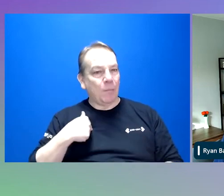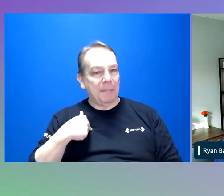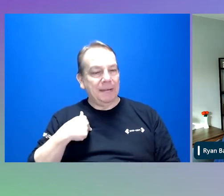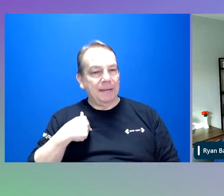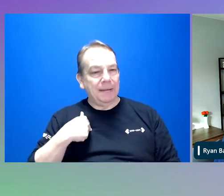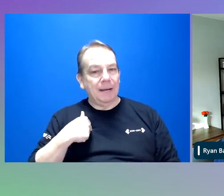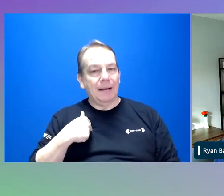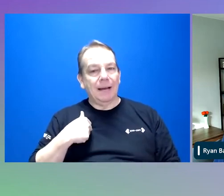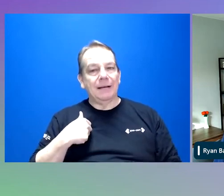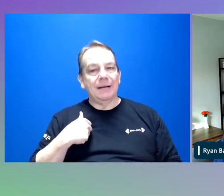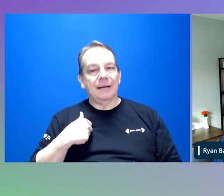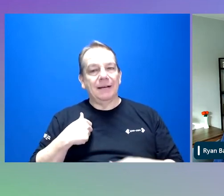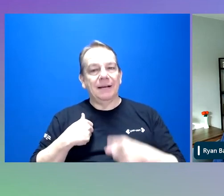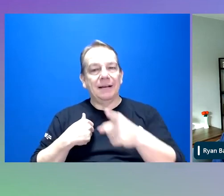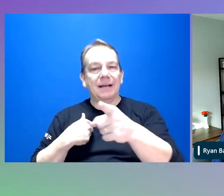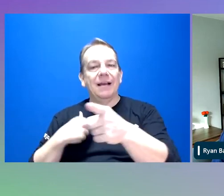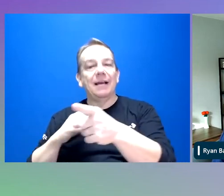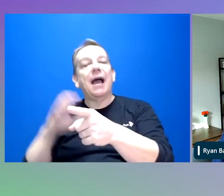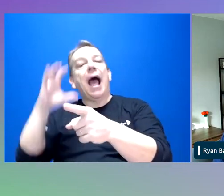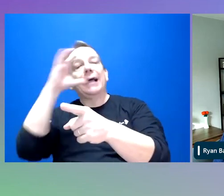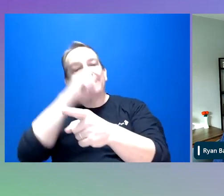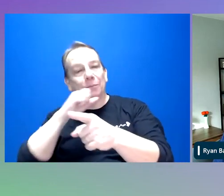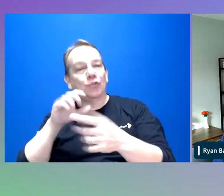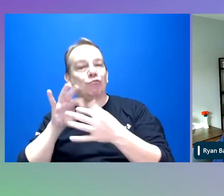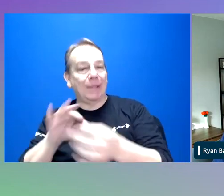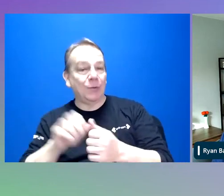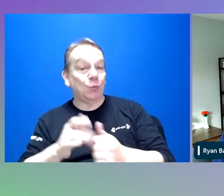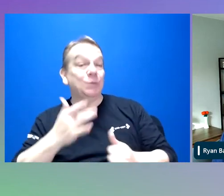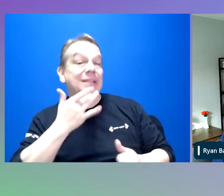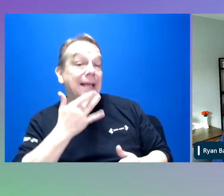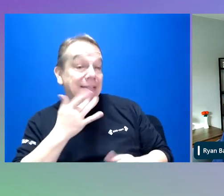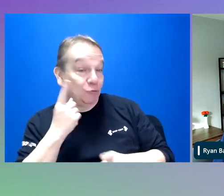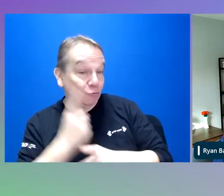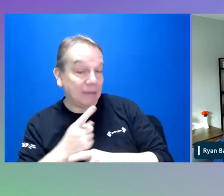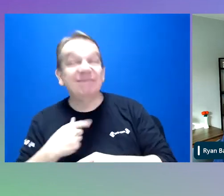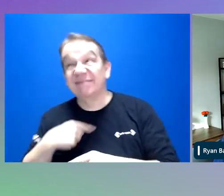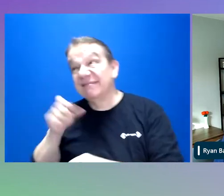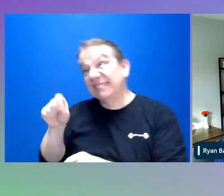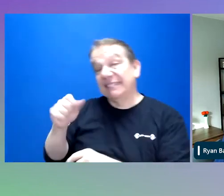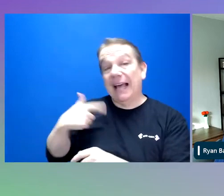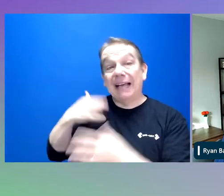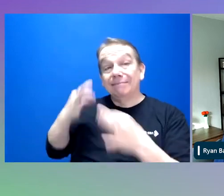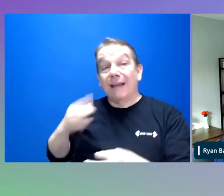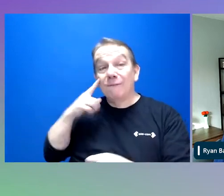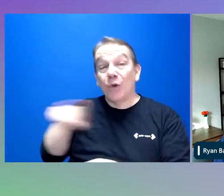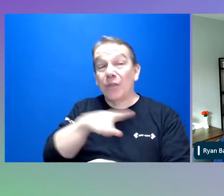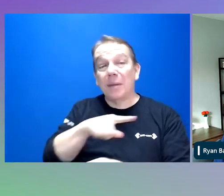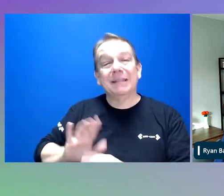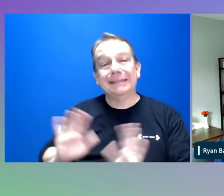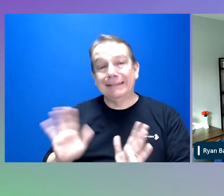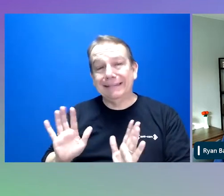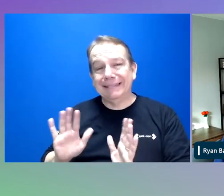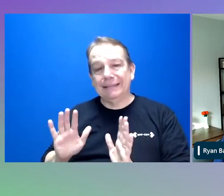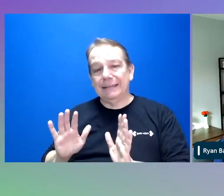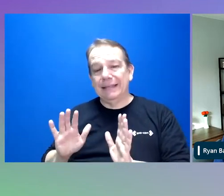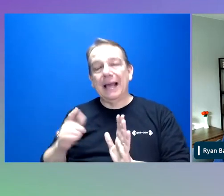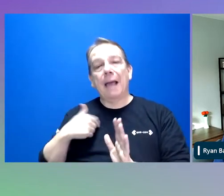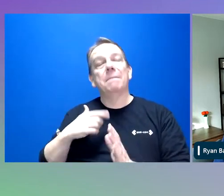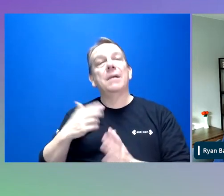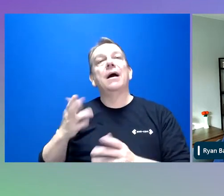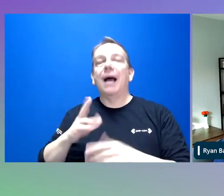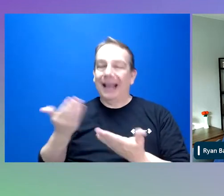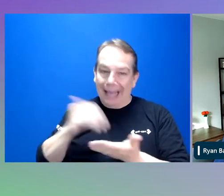A bit of a assumption of taste, right? Yeah, exactly. So again, it's guessing demographic,